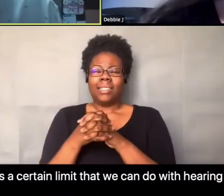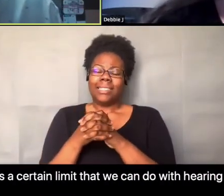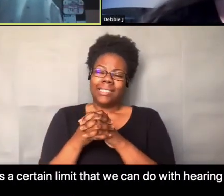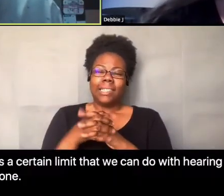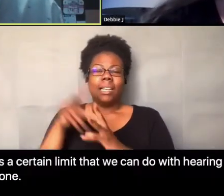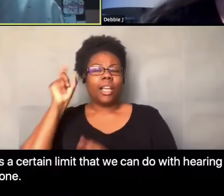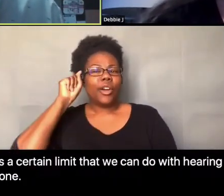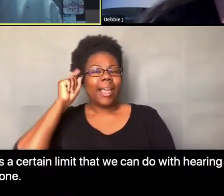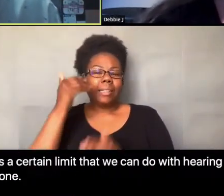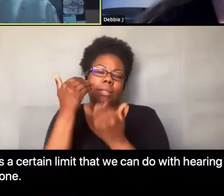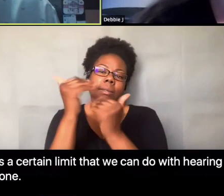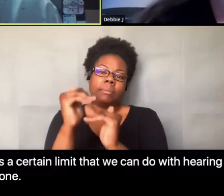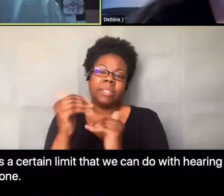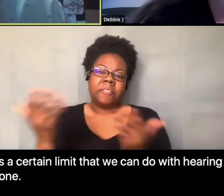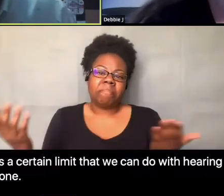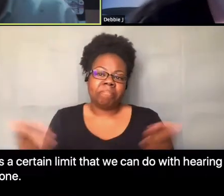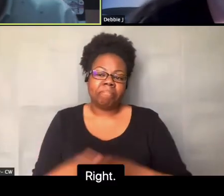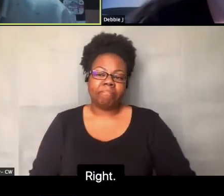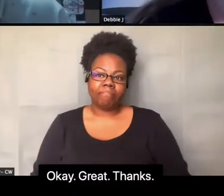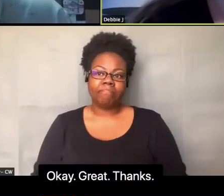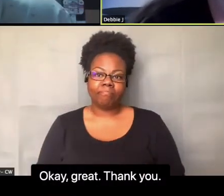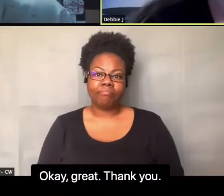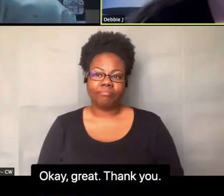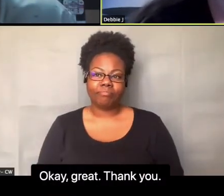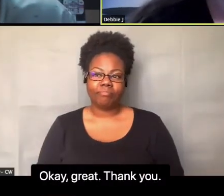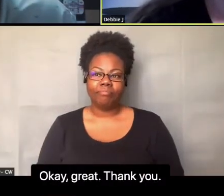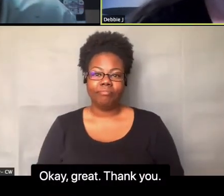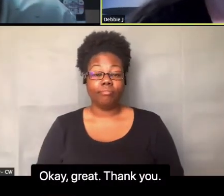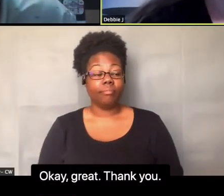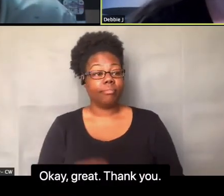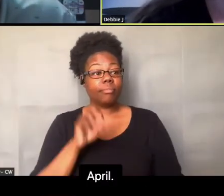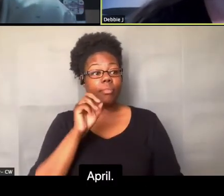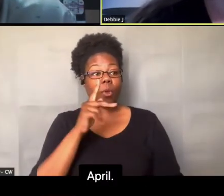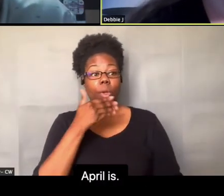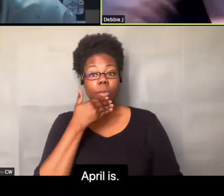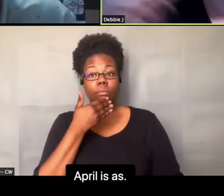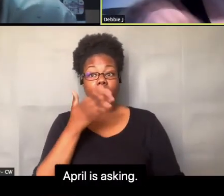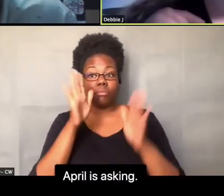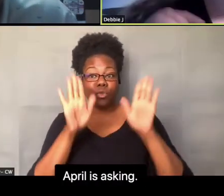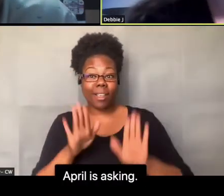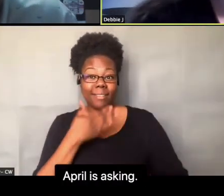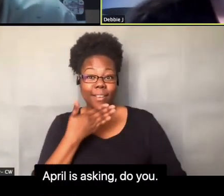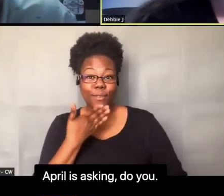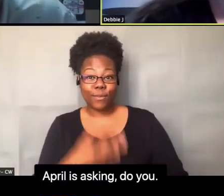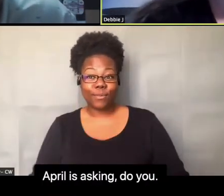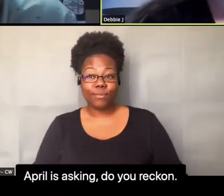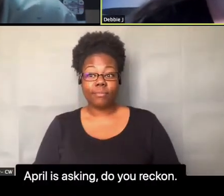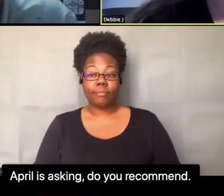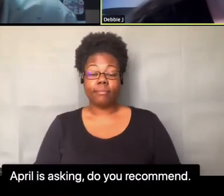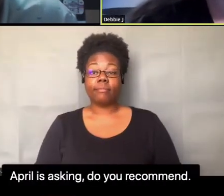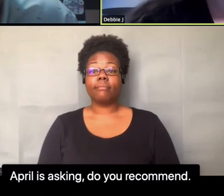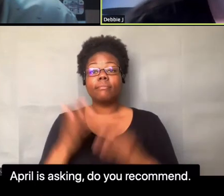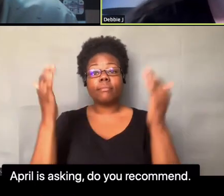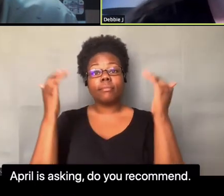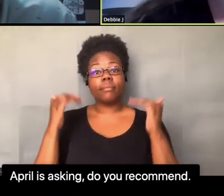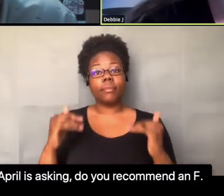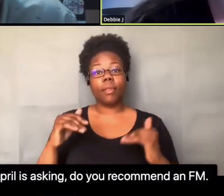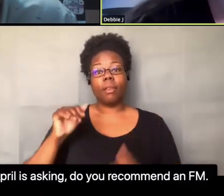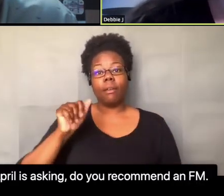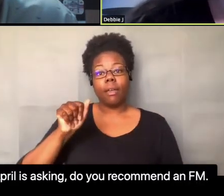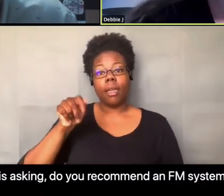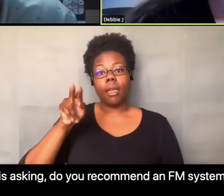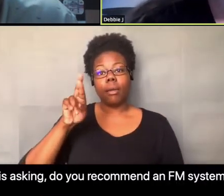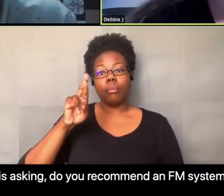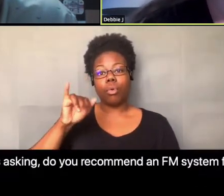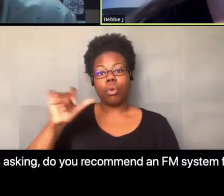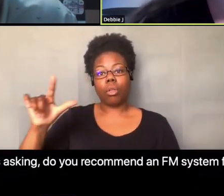alone. Okay, great, thank you. April is asking, do you recommend an FM